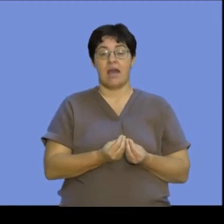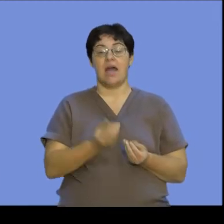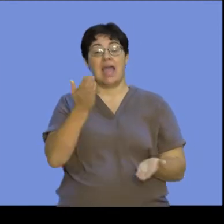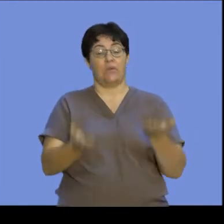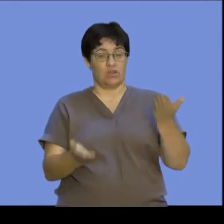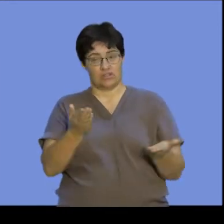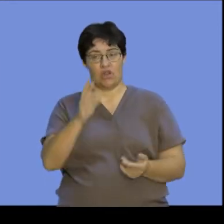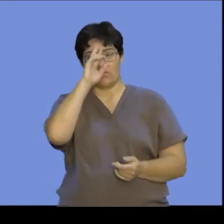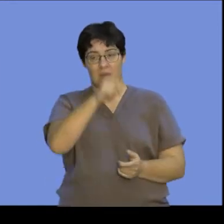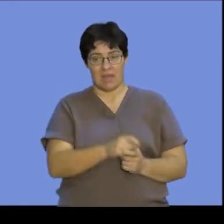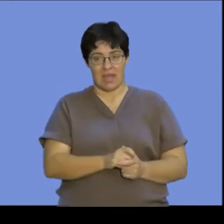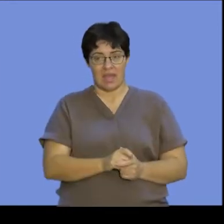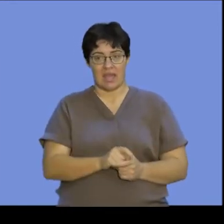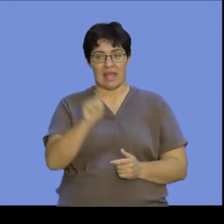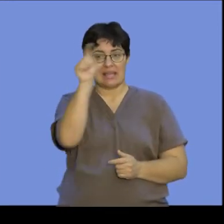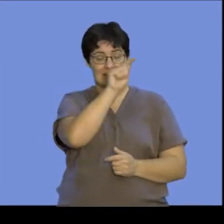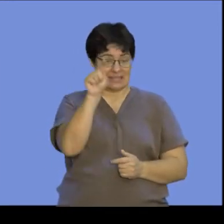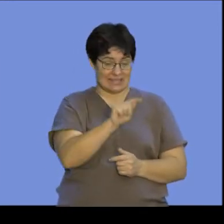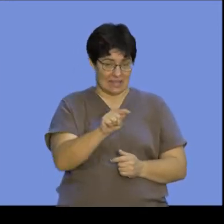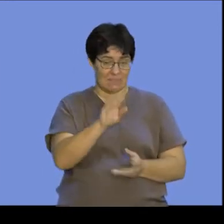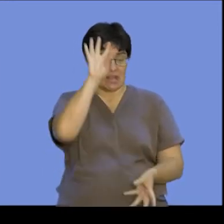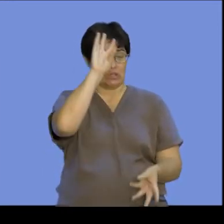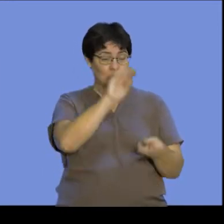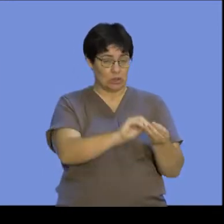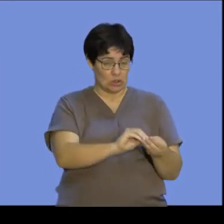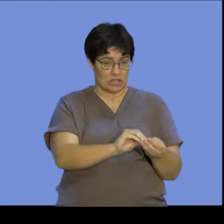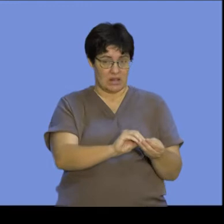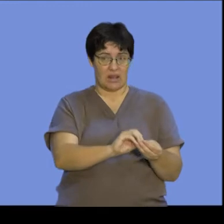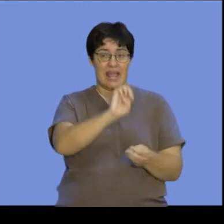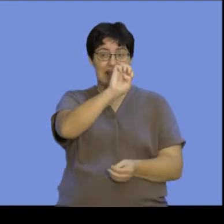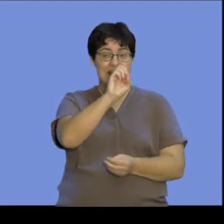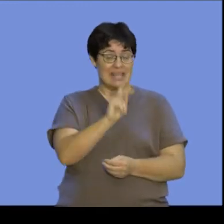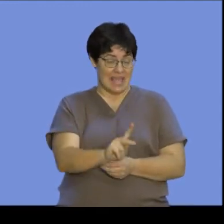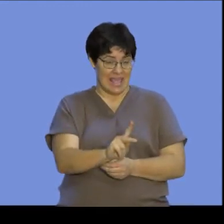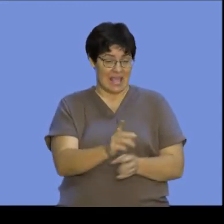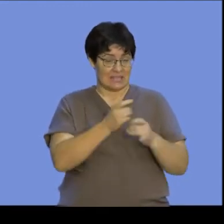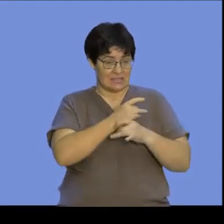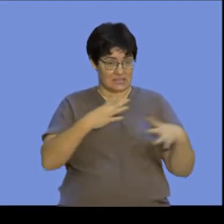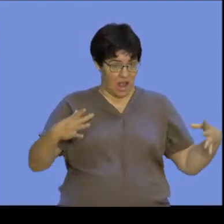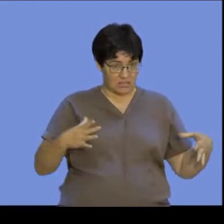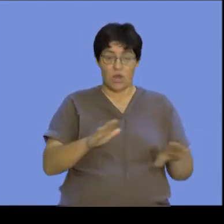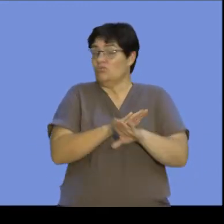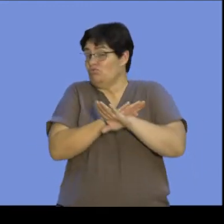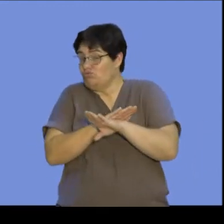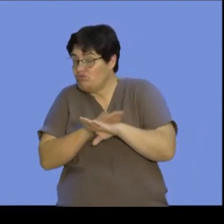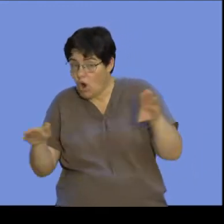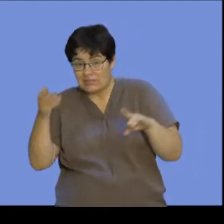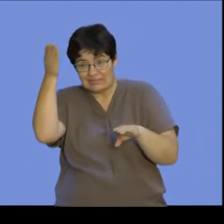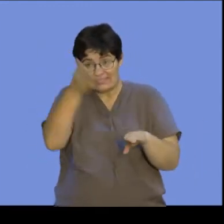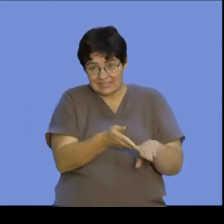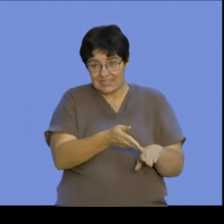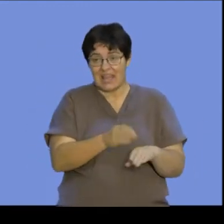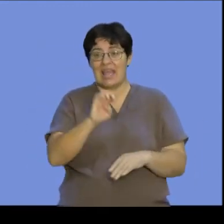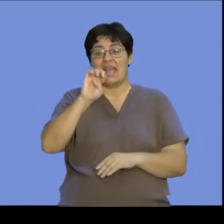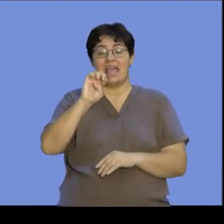remember that sigma means sum, so the total kinetic energy initially is not equal to the total kinetic